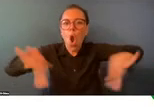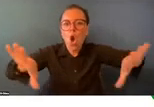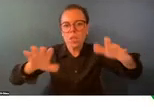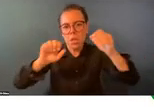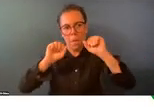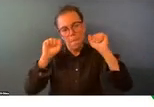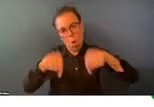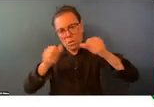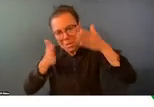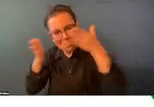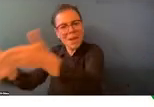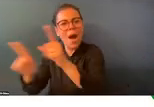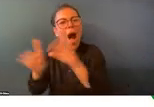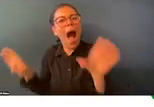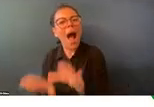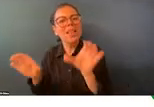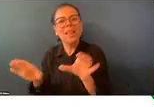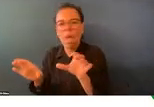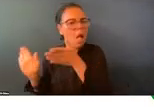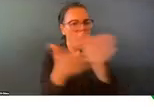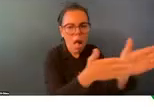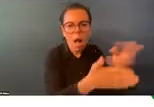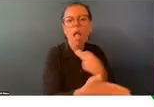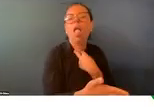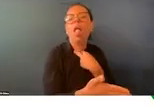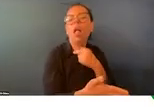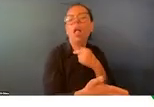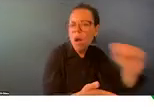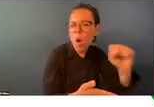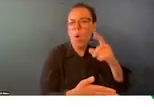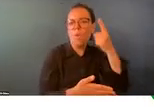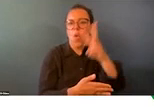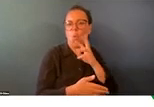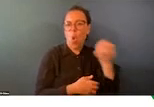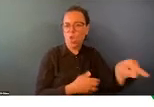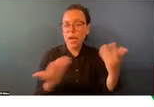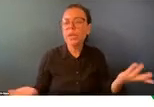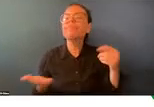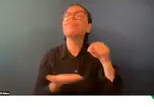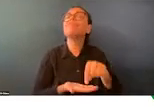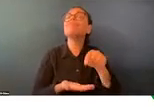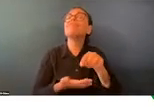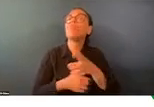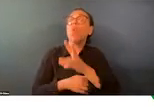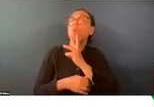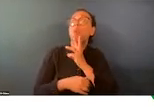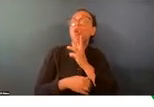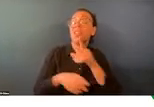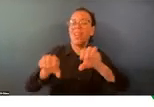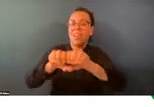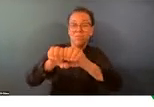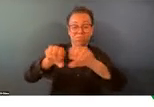activities. There are a number of solutions that can be implemented to reduce the burden of water collection, such as building